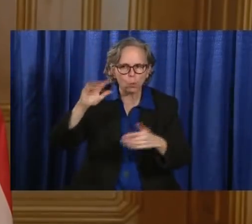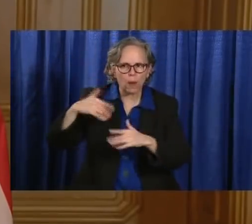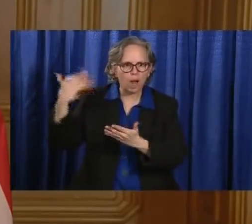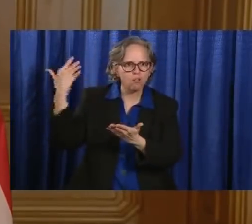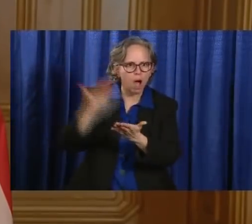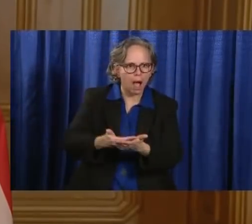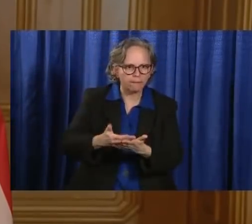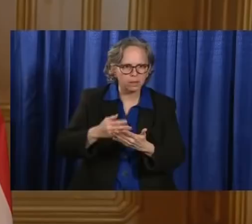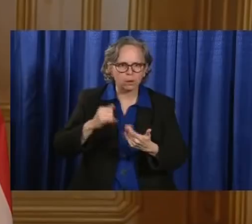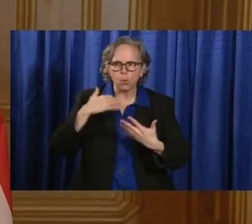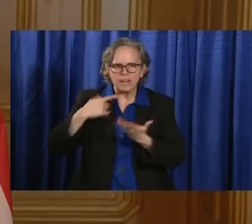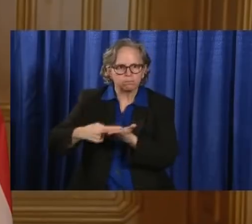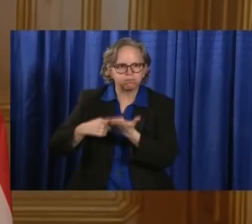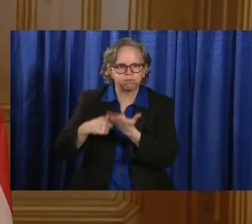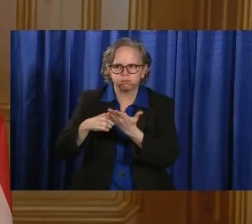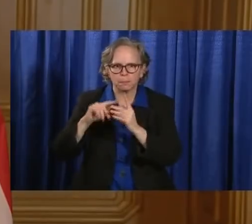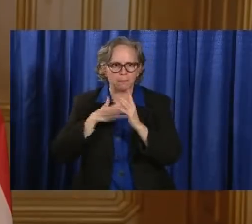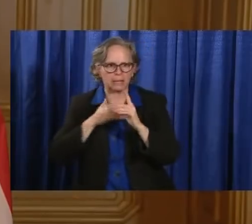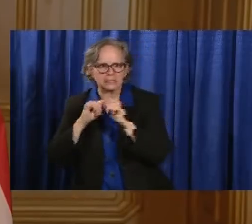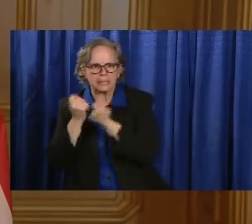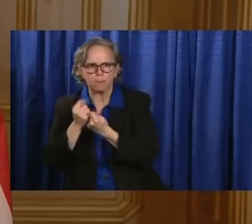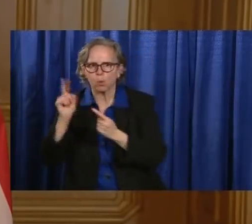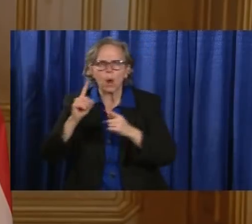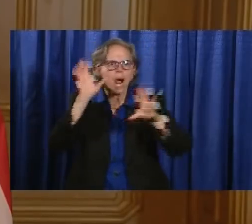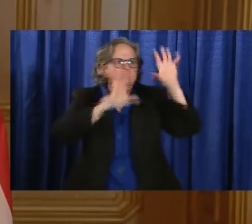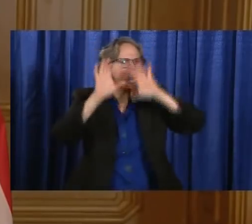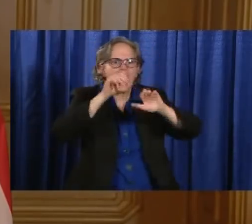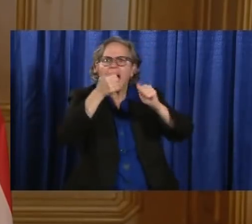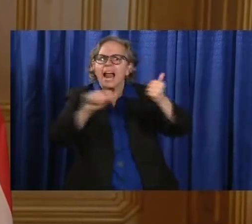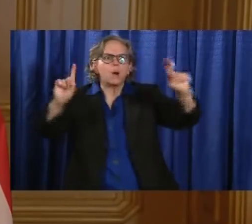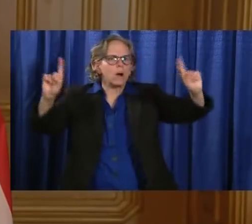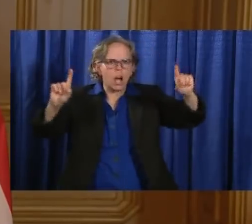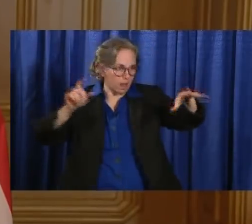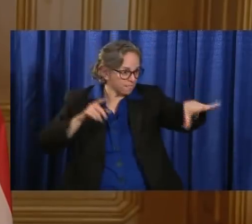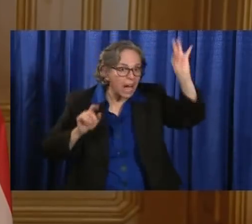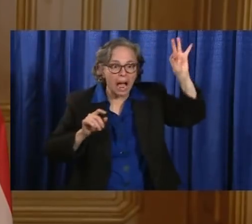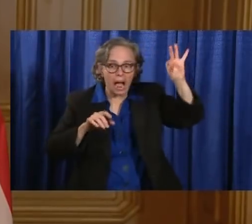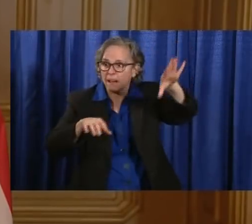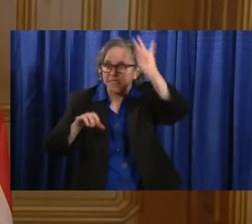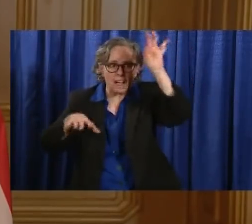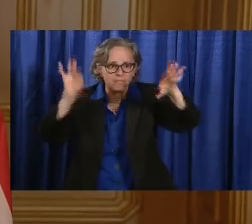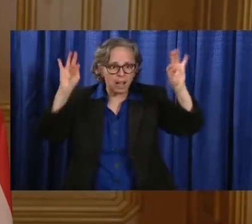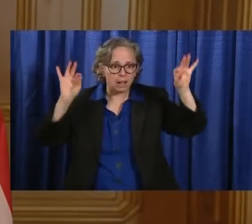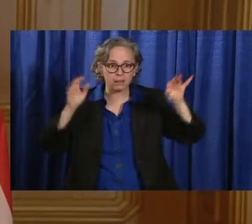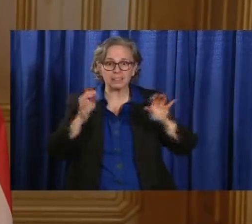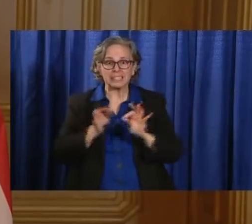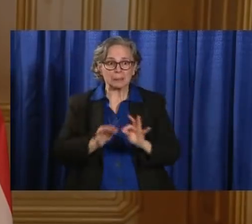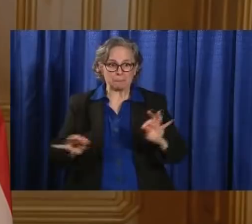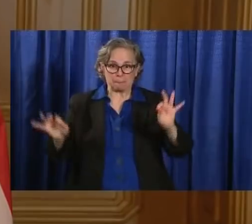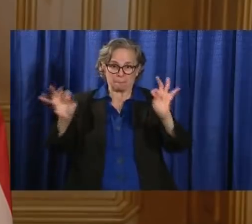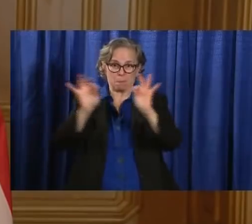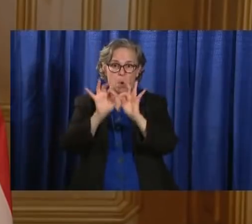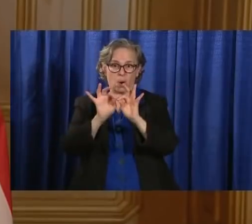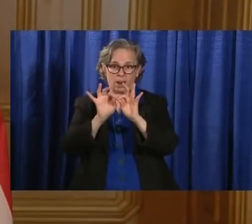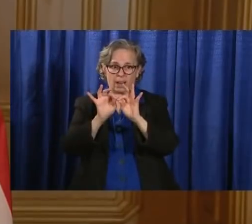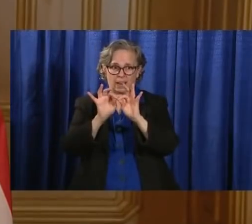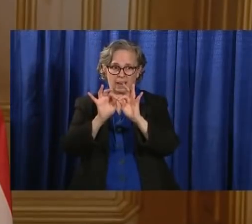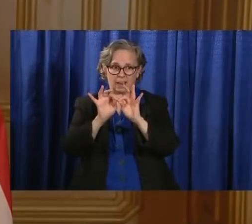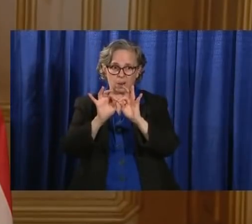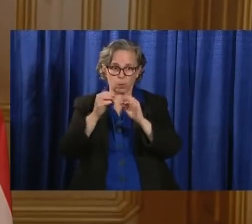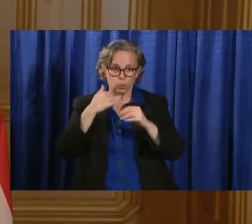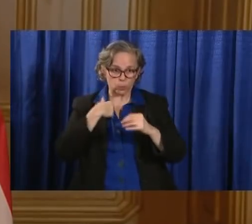shipments, so we are on it. It's very, very important, and when we get big loads